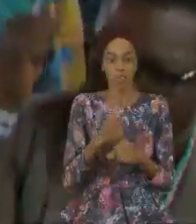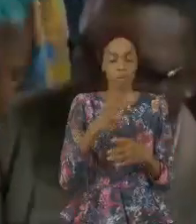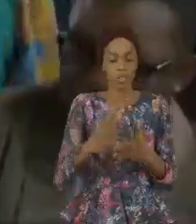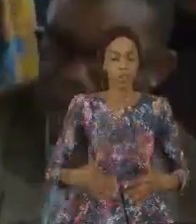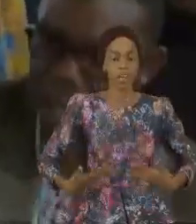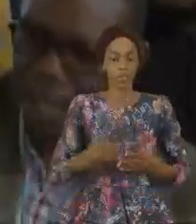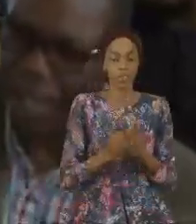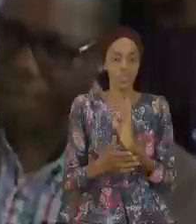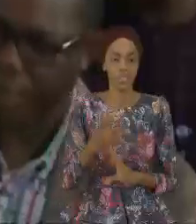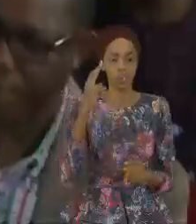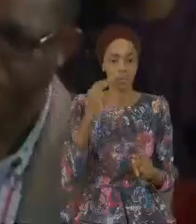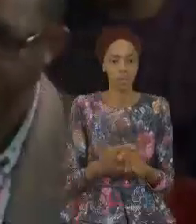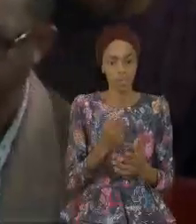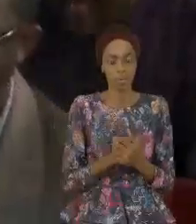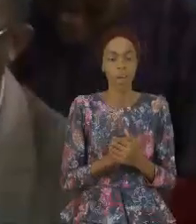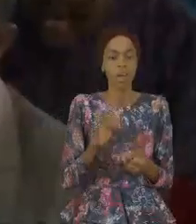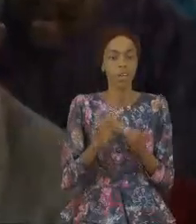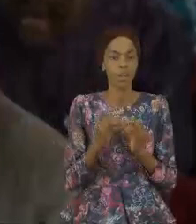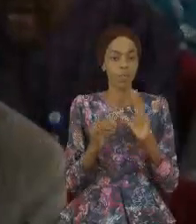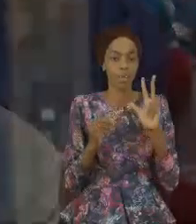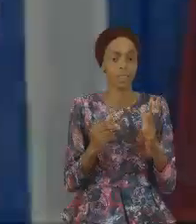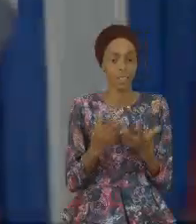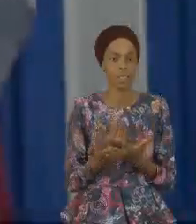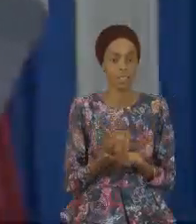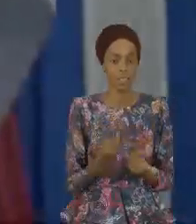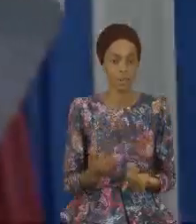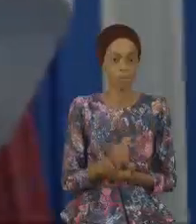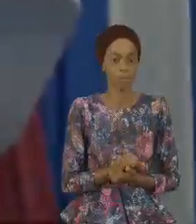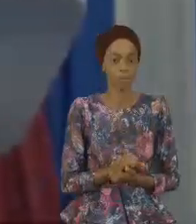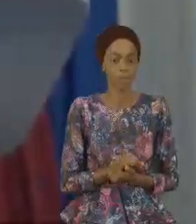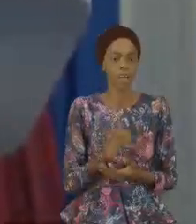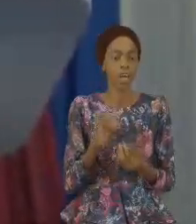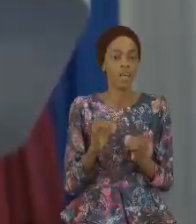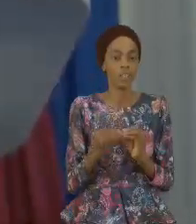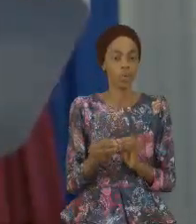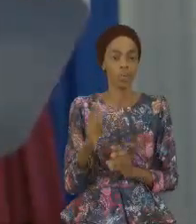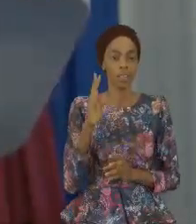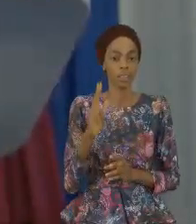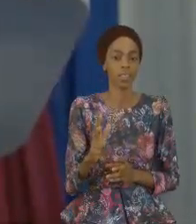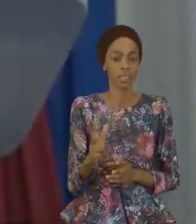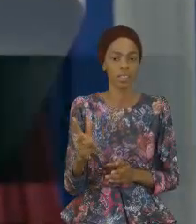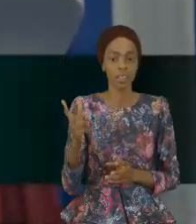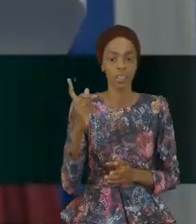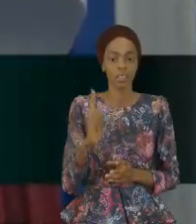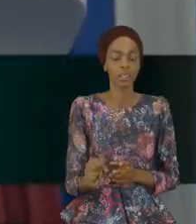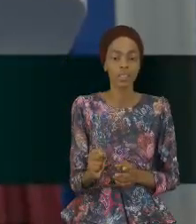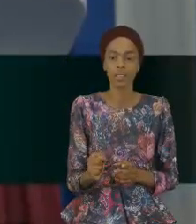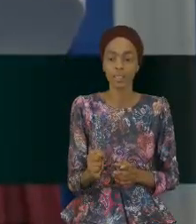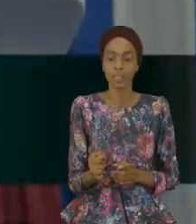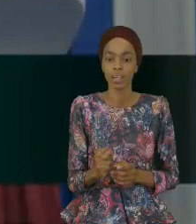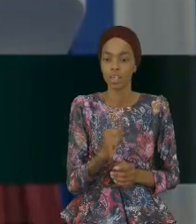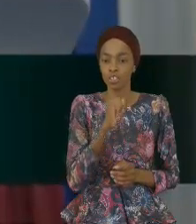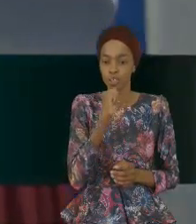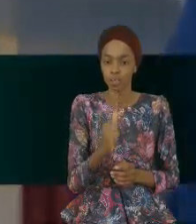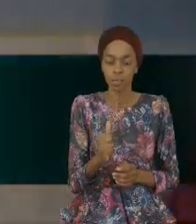name. We're looking at number three here. Number three, we're looking at the inactive 40s of